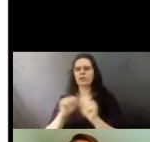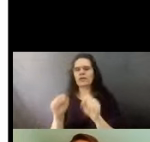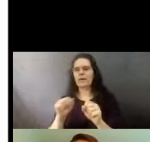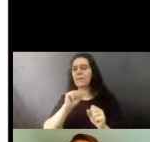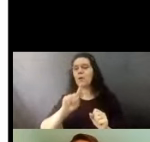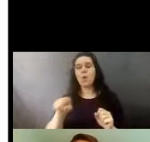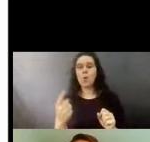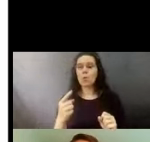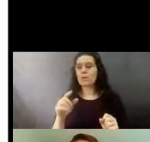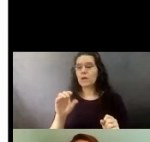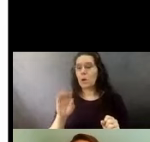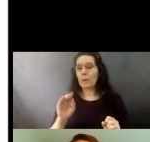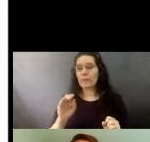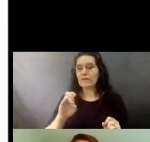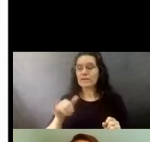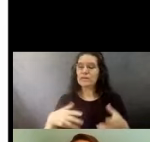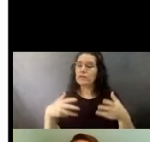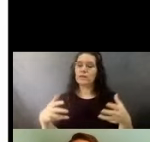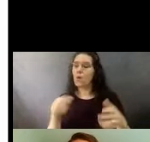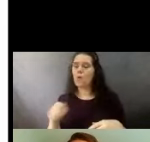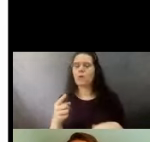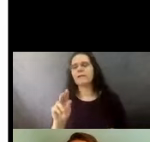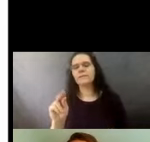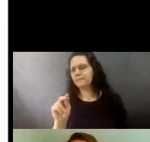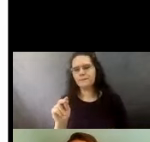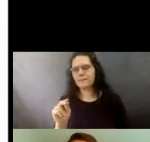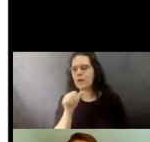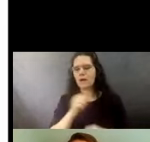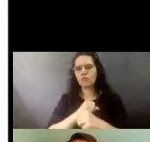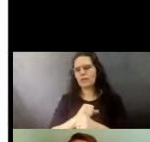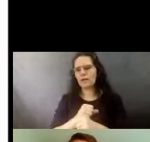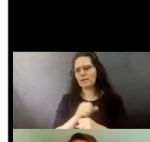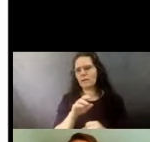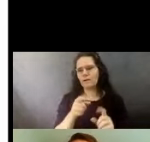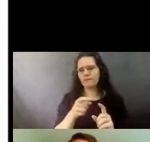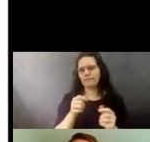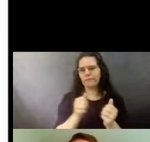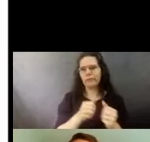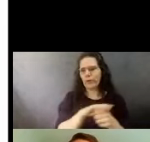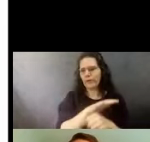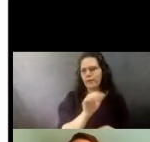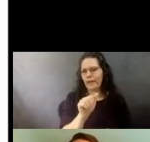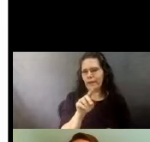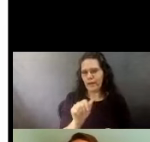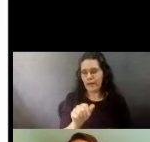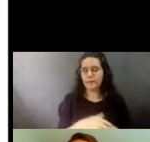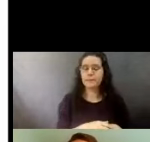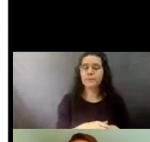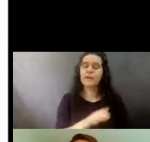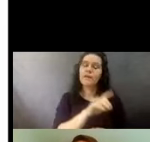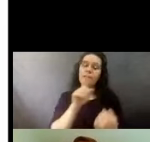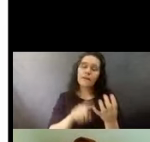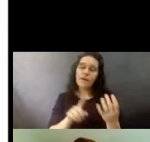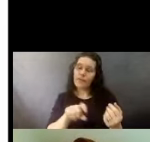Okay, so then there's the question, right, of whether or not COVID-19 itself, even if